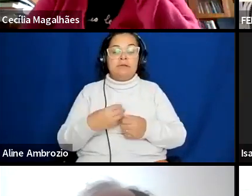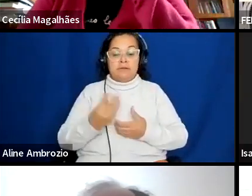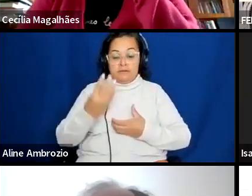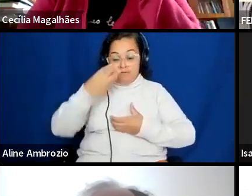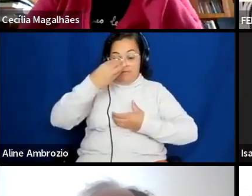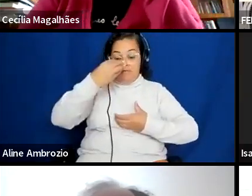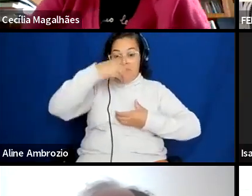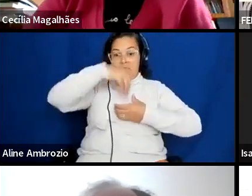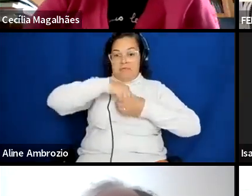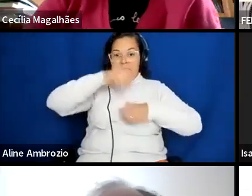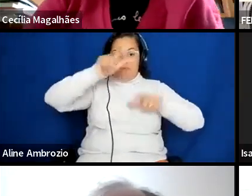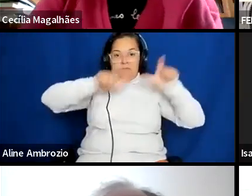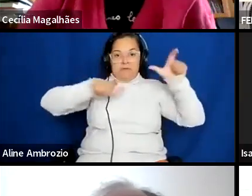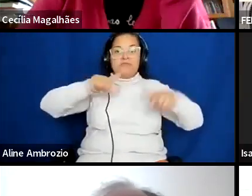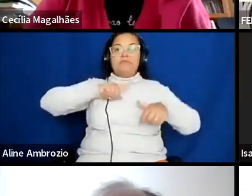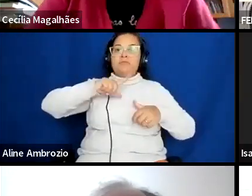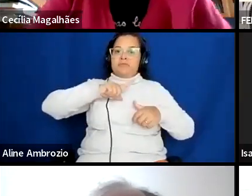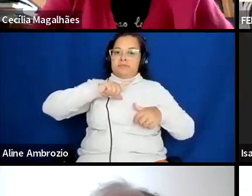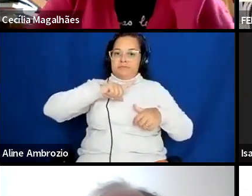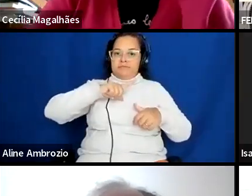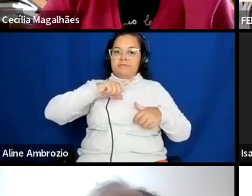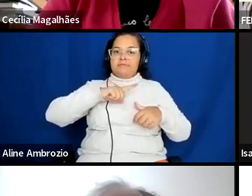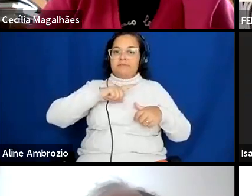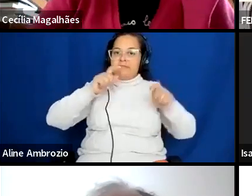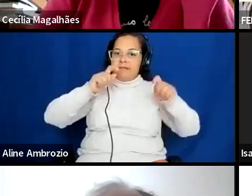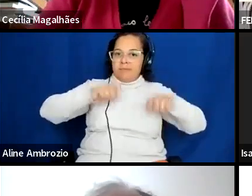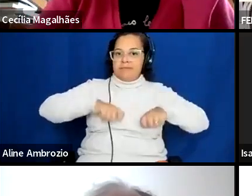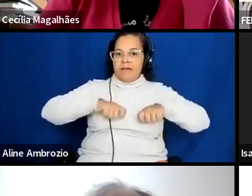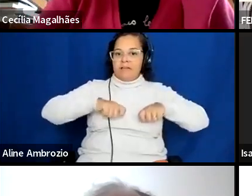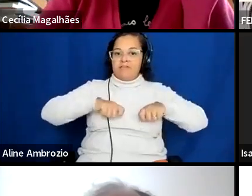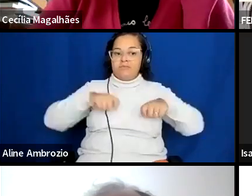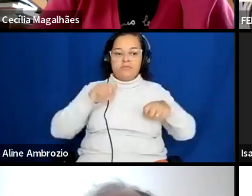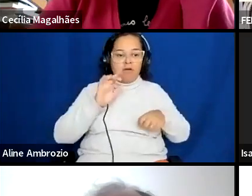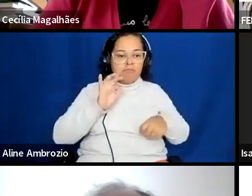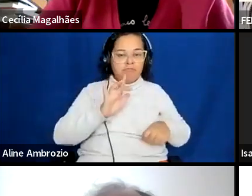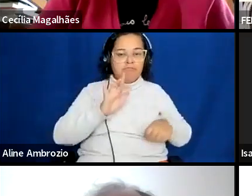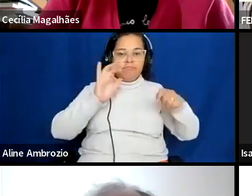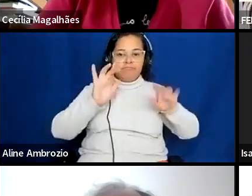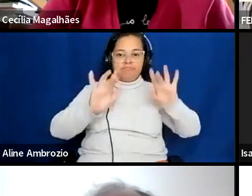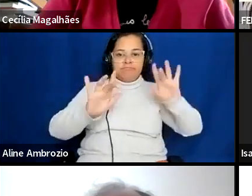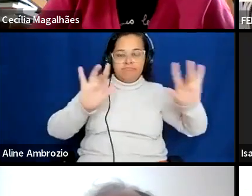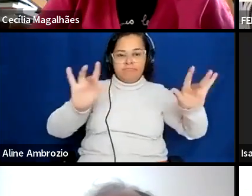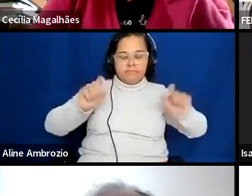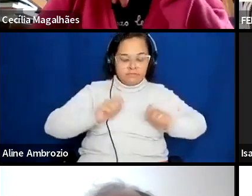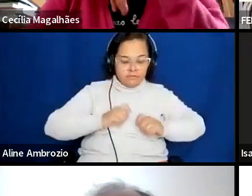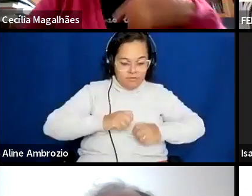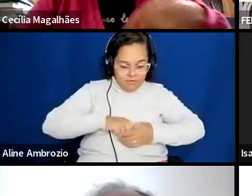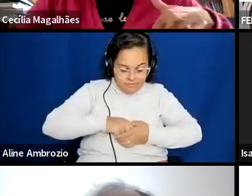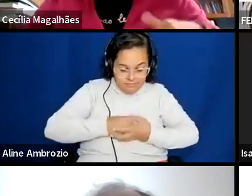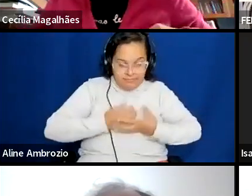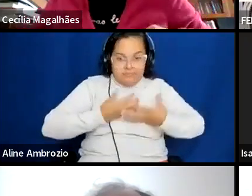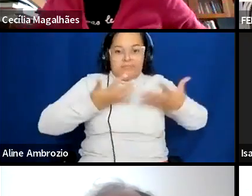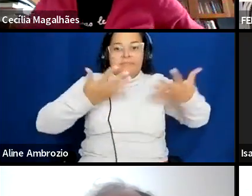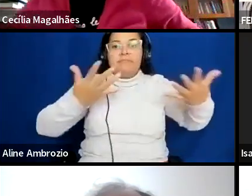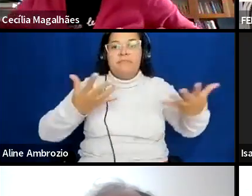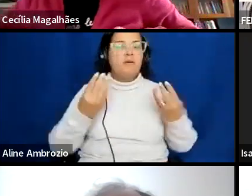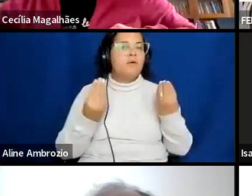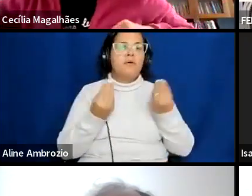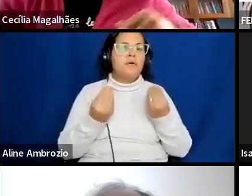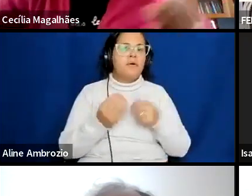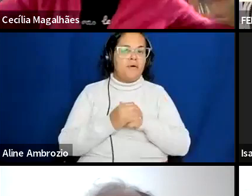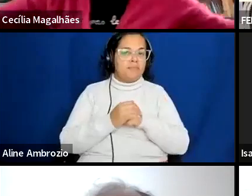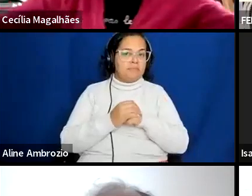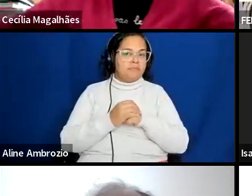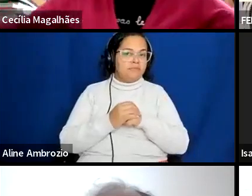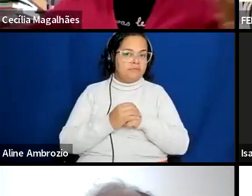control of the state. In particular, how can we make these things under, how can we bring these things or begin to bring